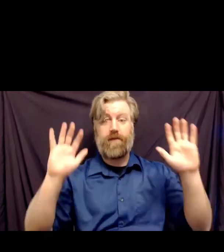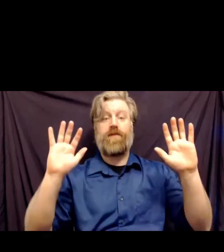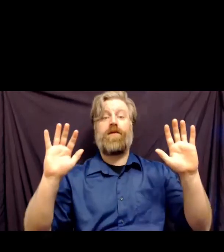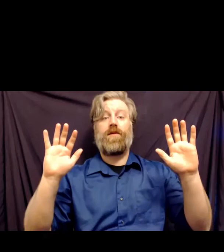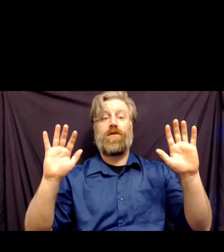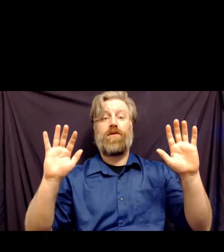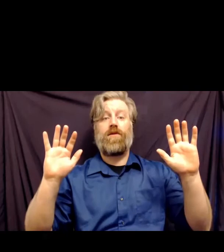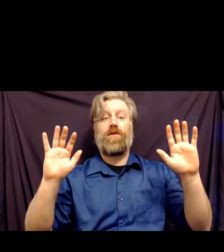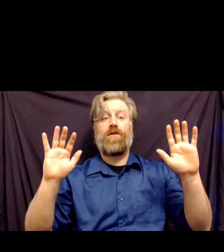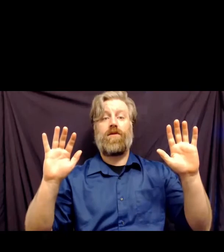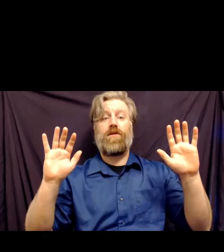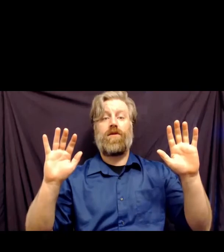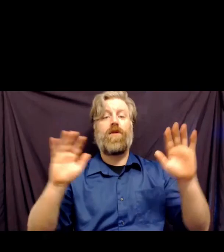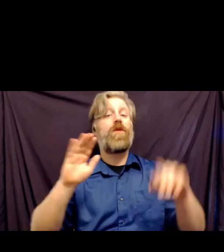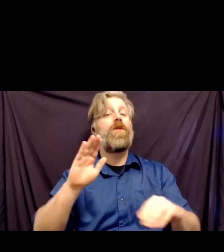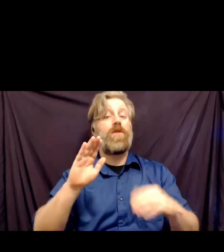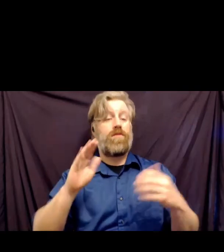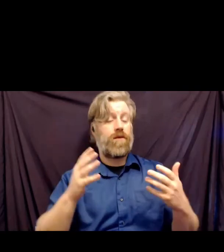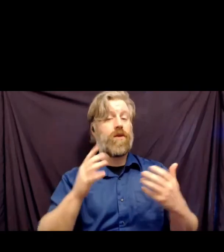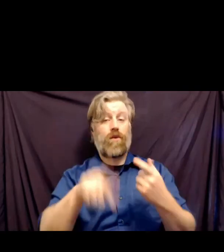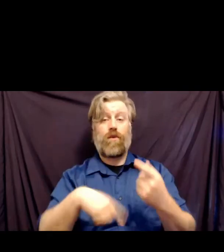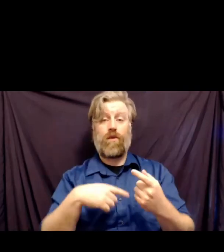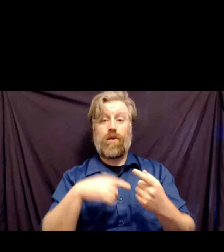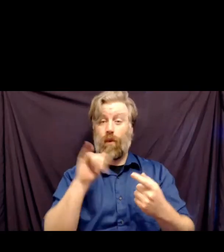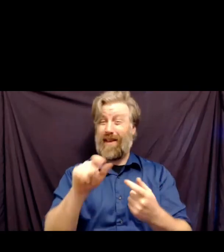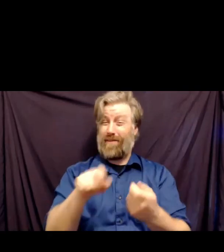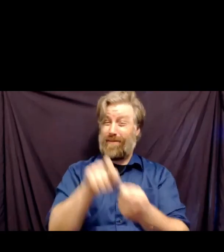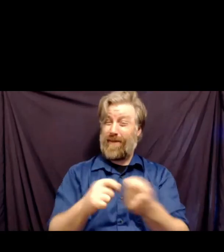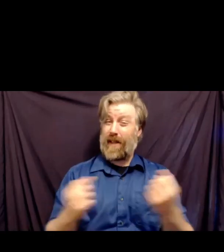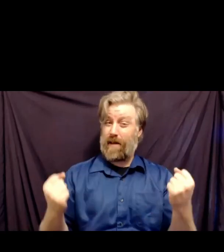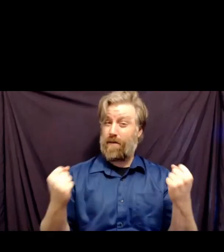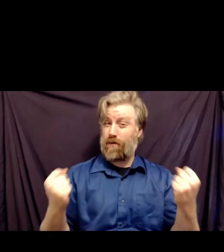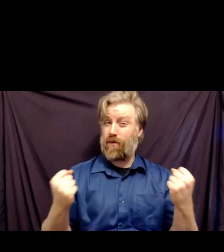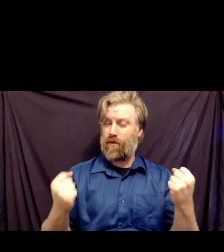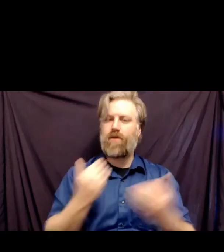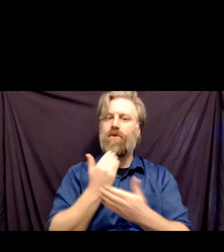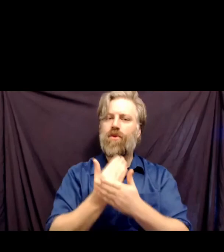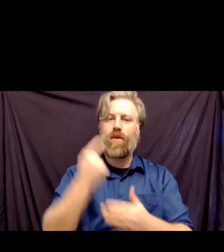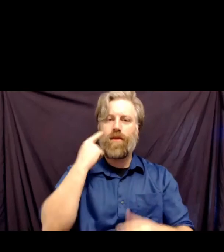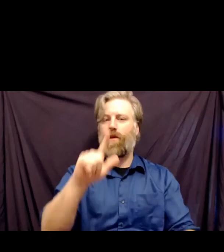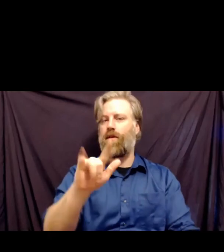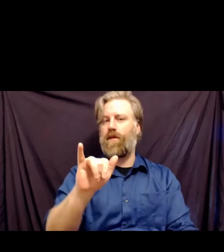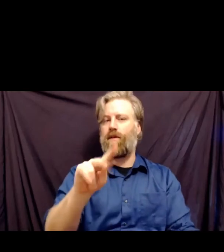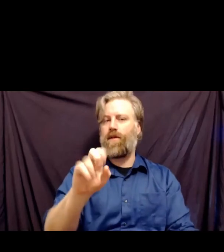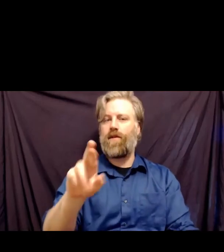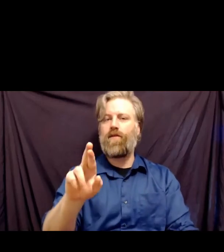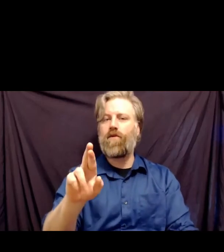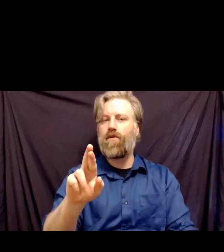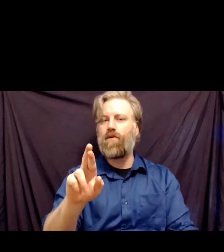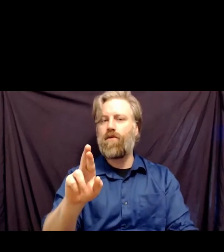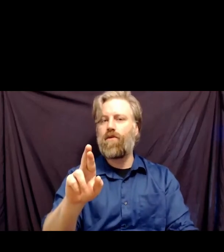this particular exercise is very, very good for the liver.